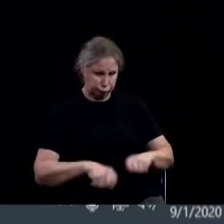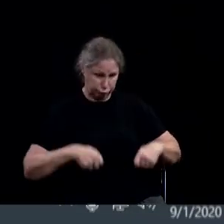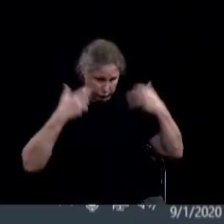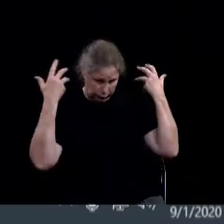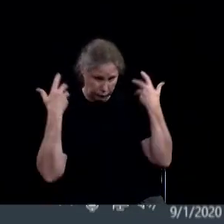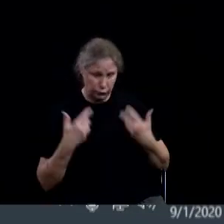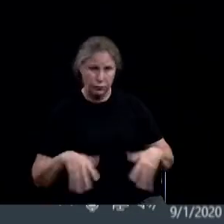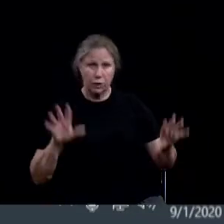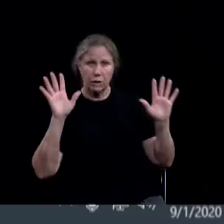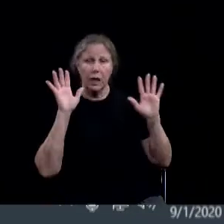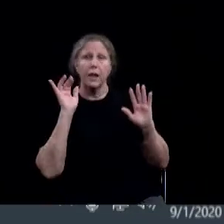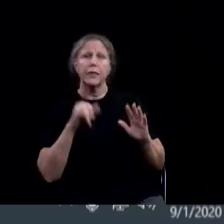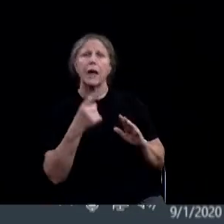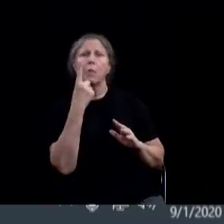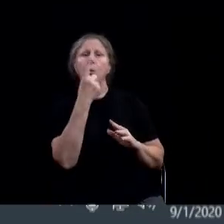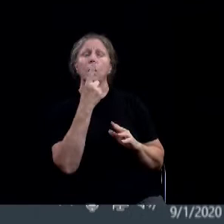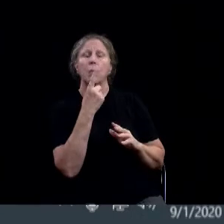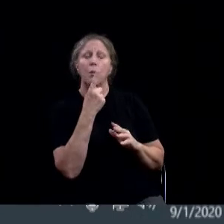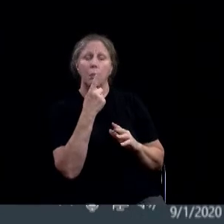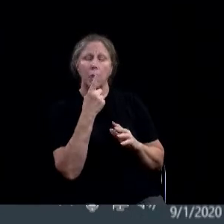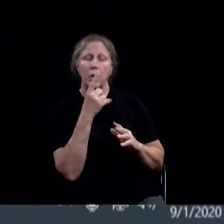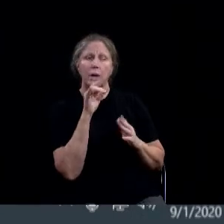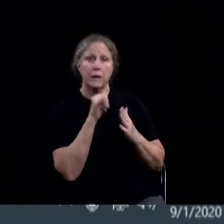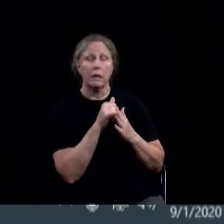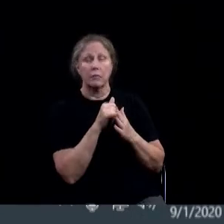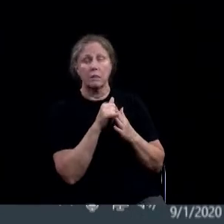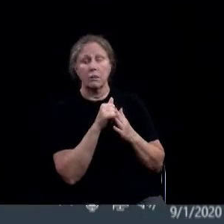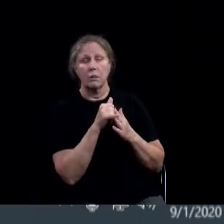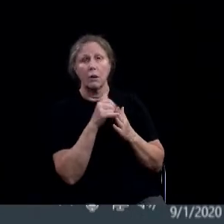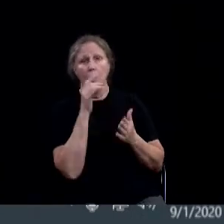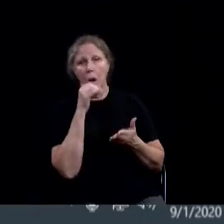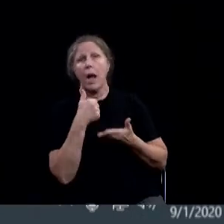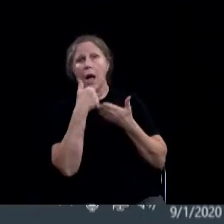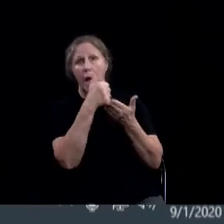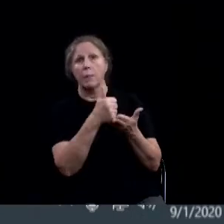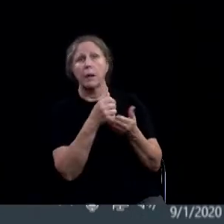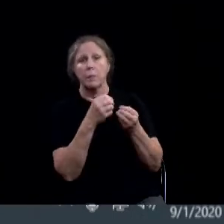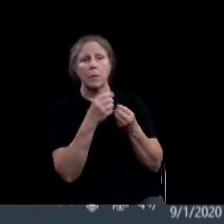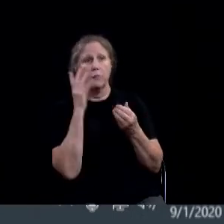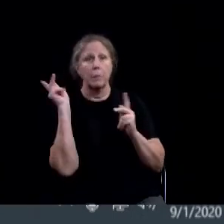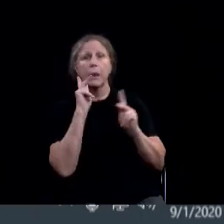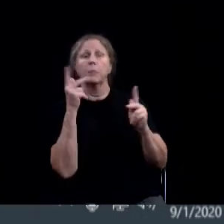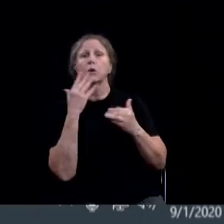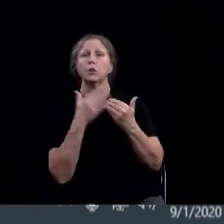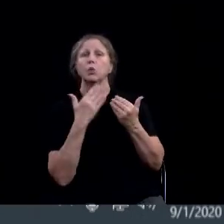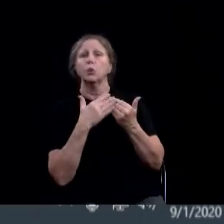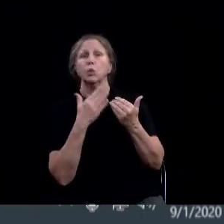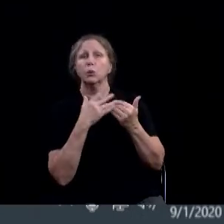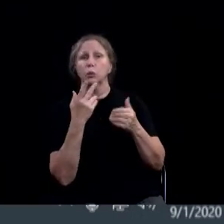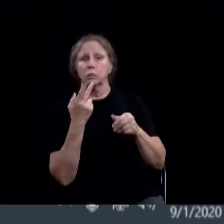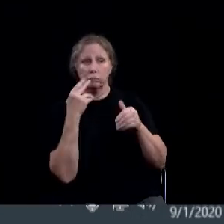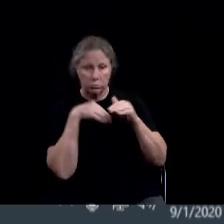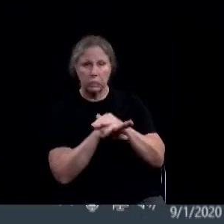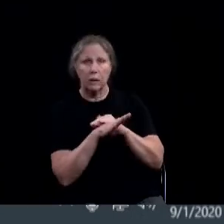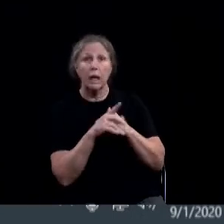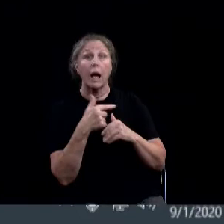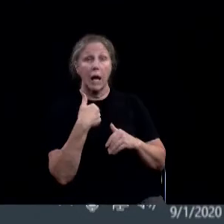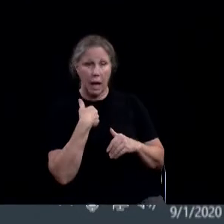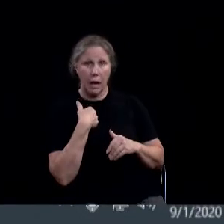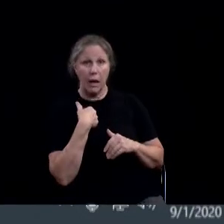would make it even more nimble for our people to use, because, I've made this violation